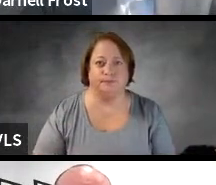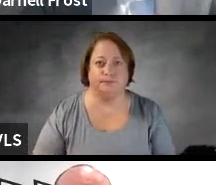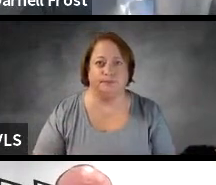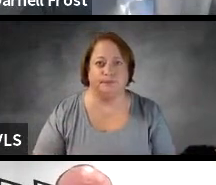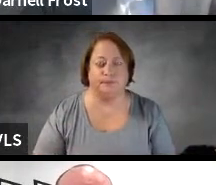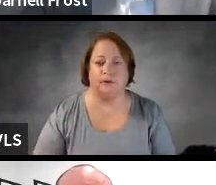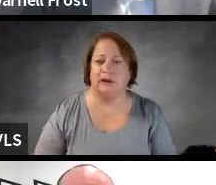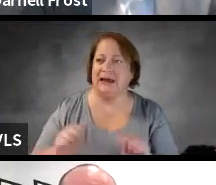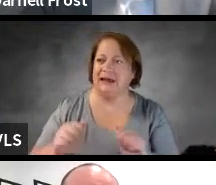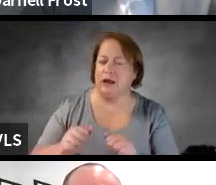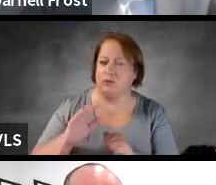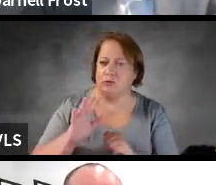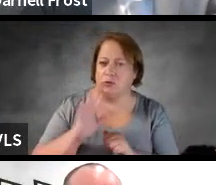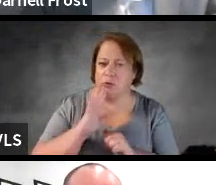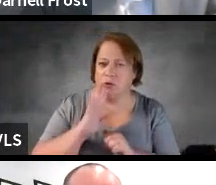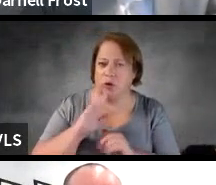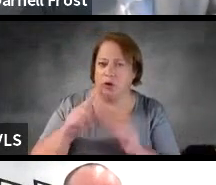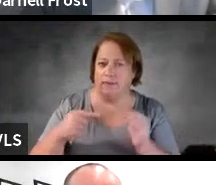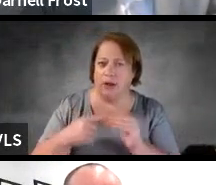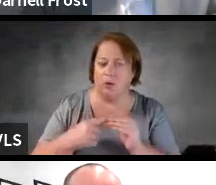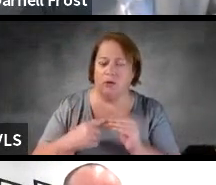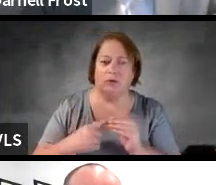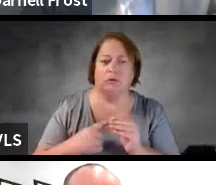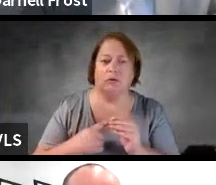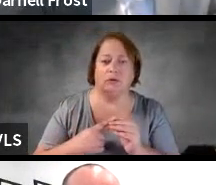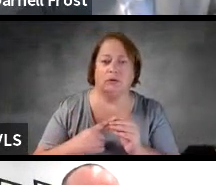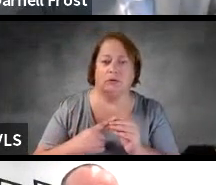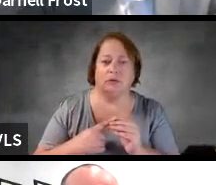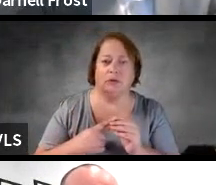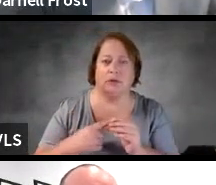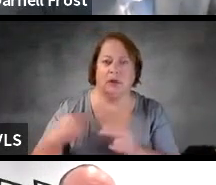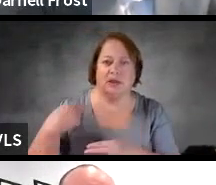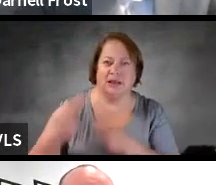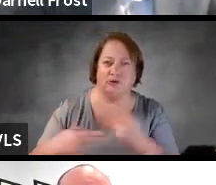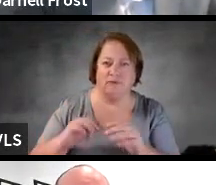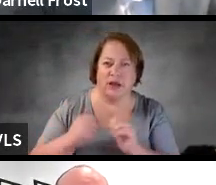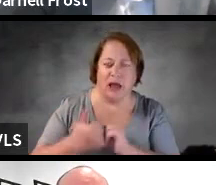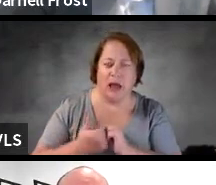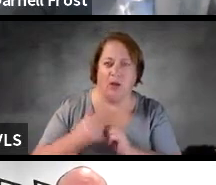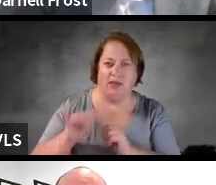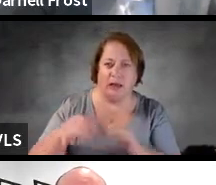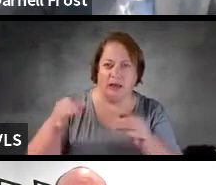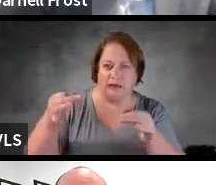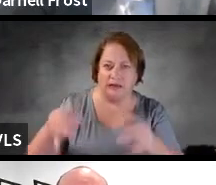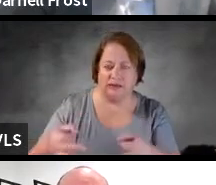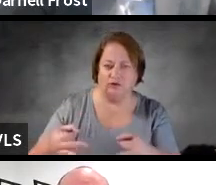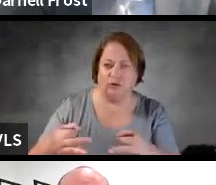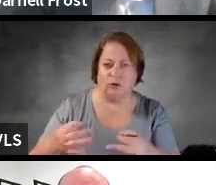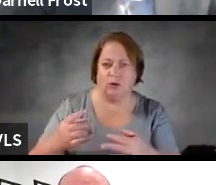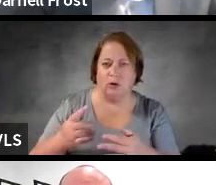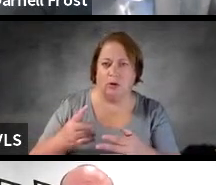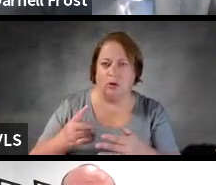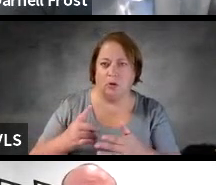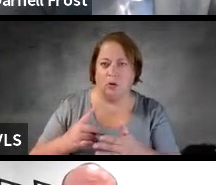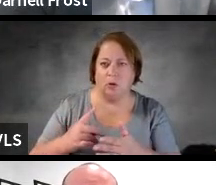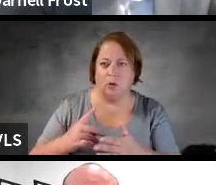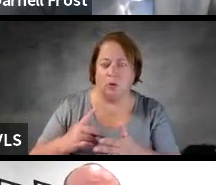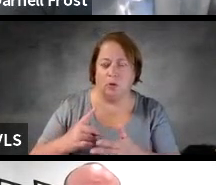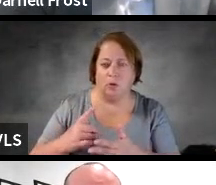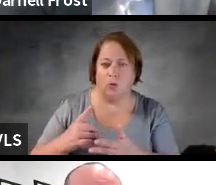And can you speak at all, Dr. Keenan, to the history of how that decision, or what's informing that